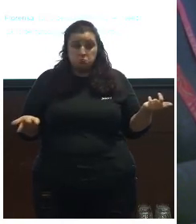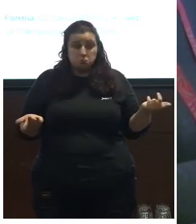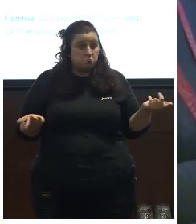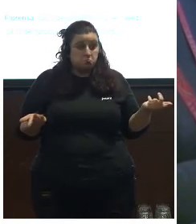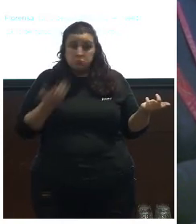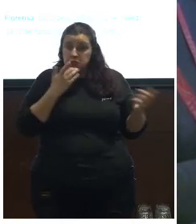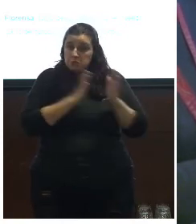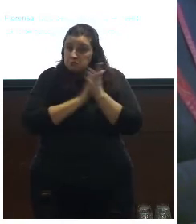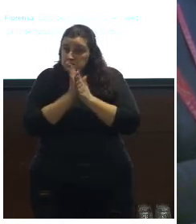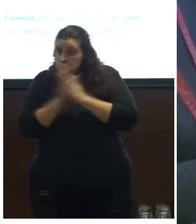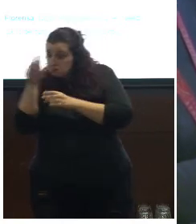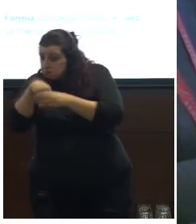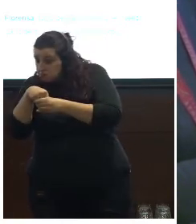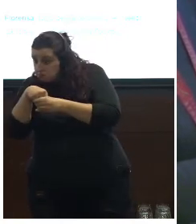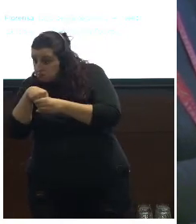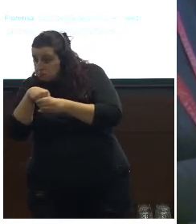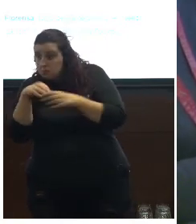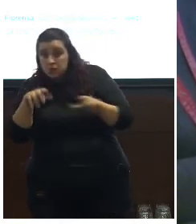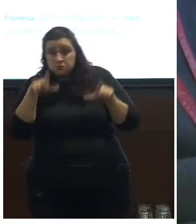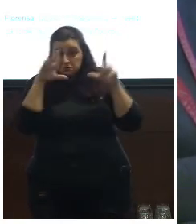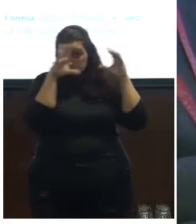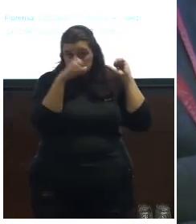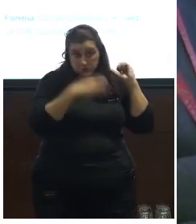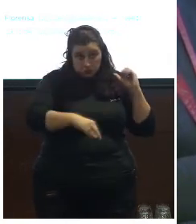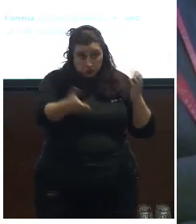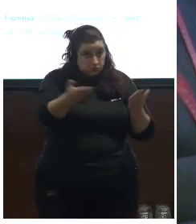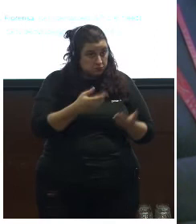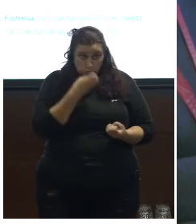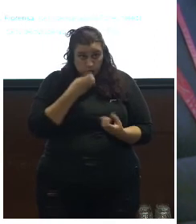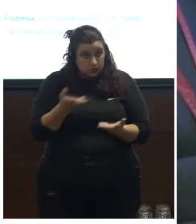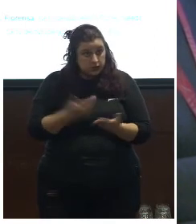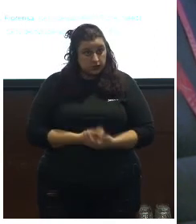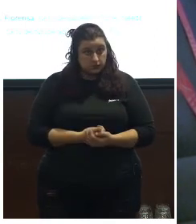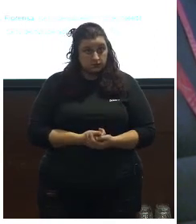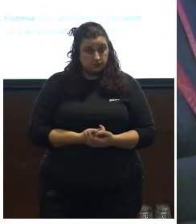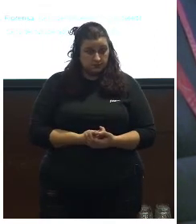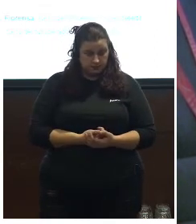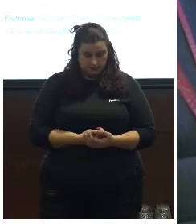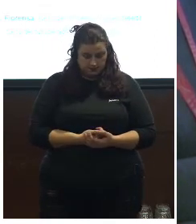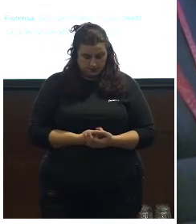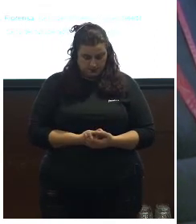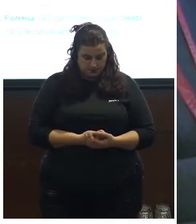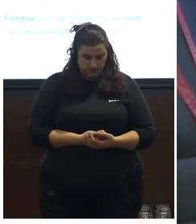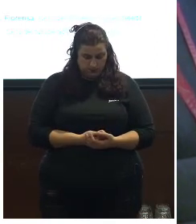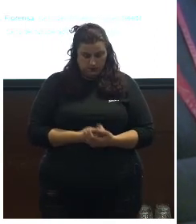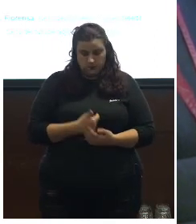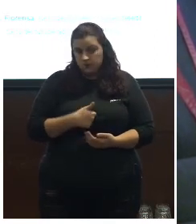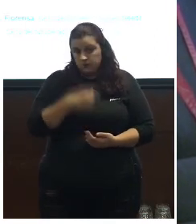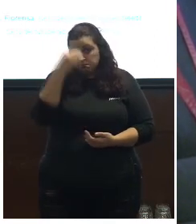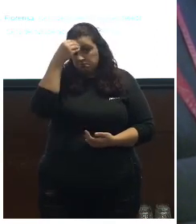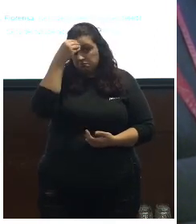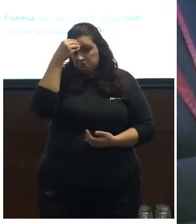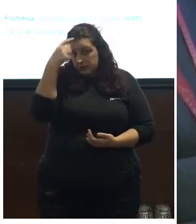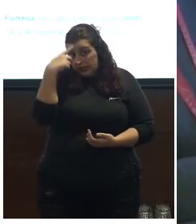You don't have to. Exactly. Thank you. Well, I think that it's a very good point to